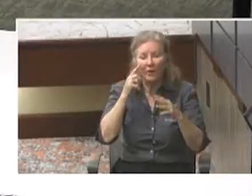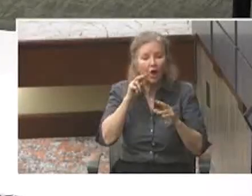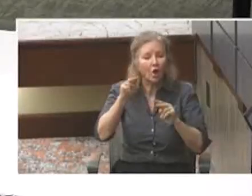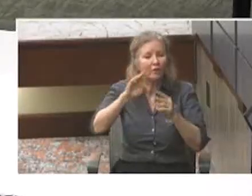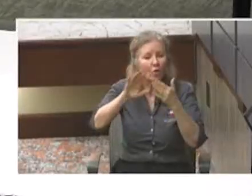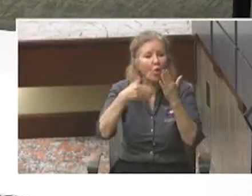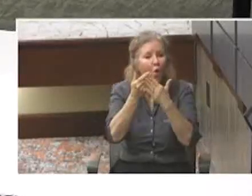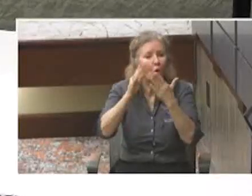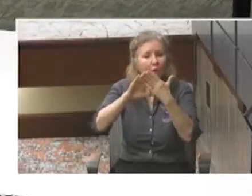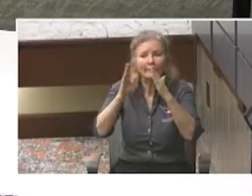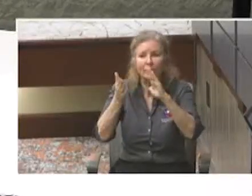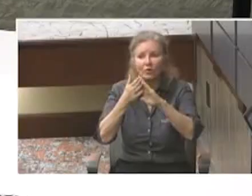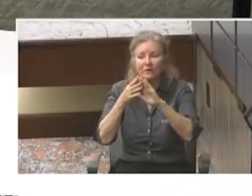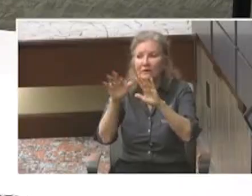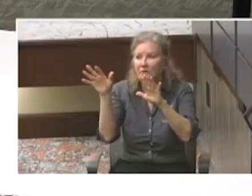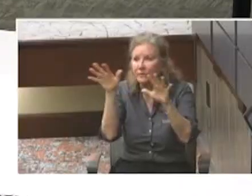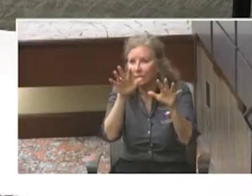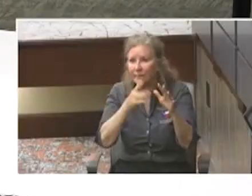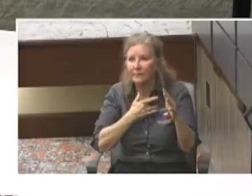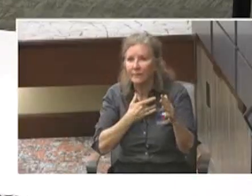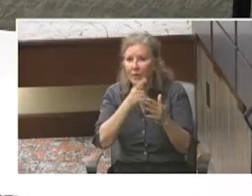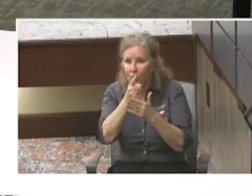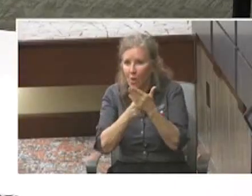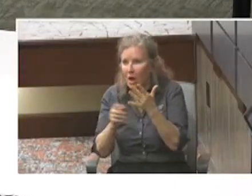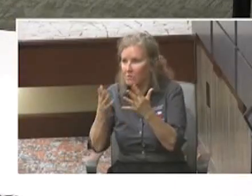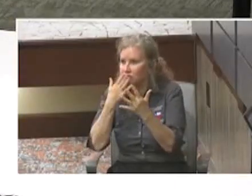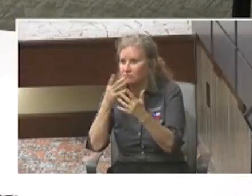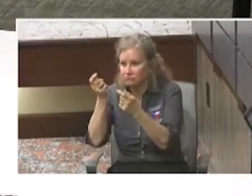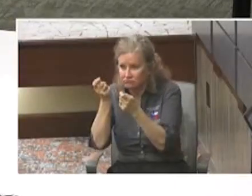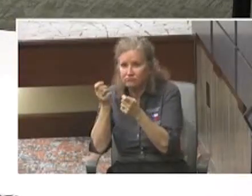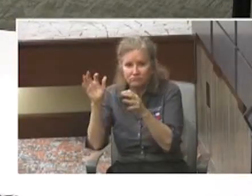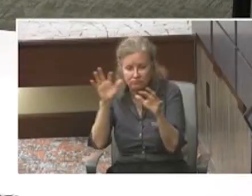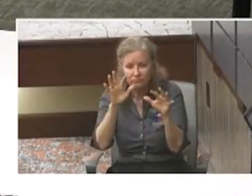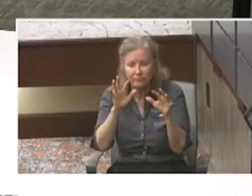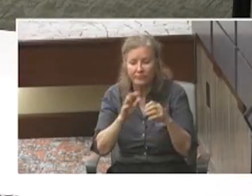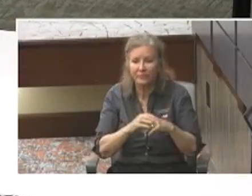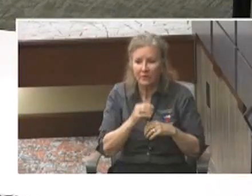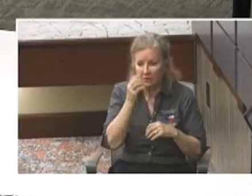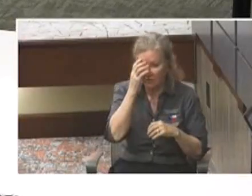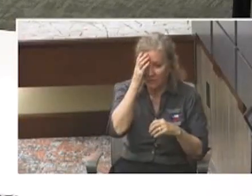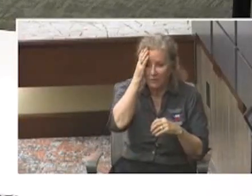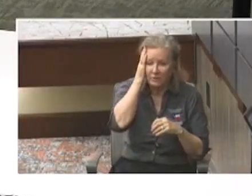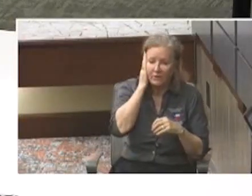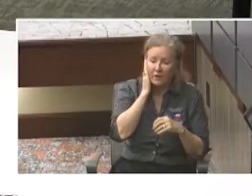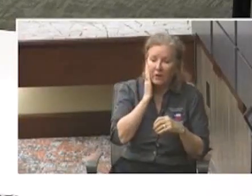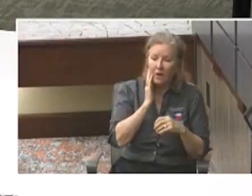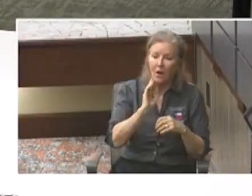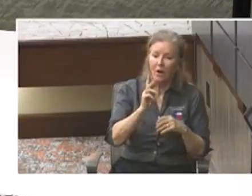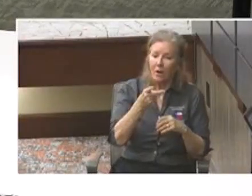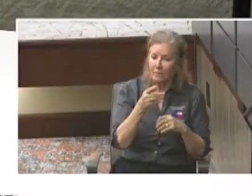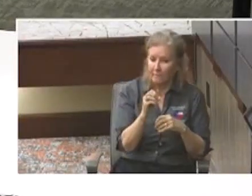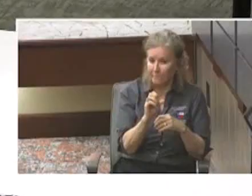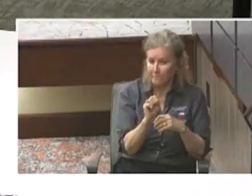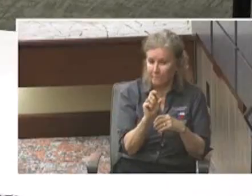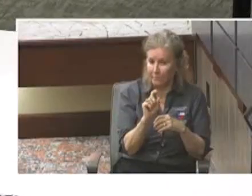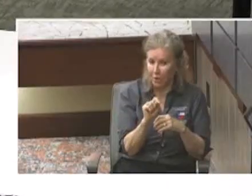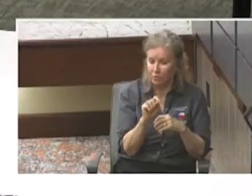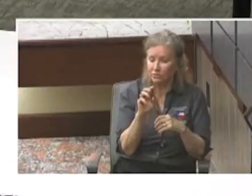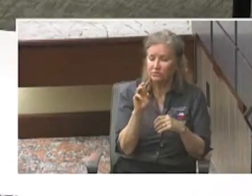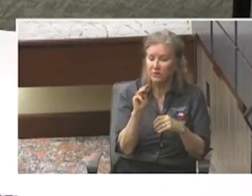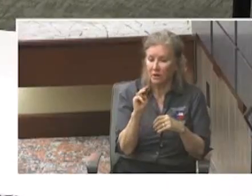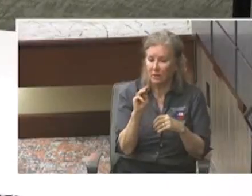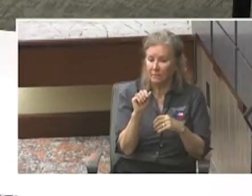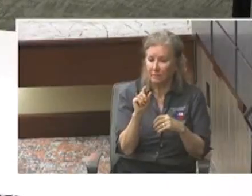And I will tell you, Post Malone is probably about as far from the Baylor brand, core brand.